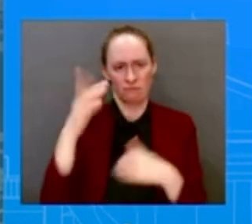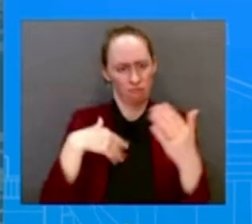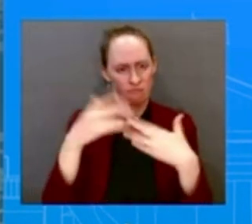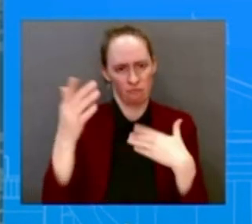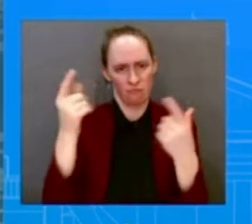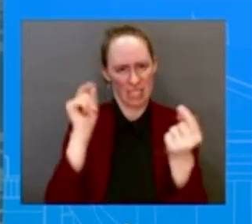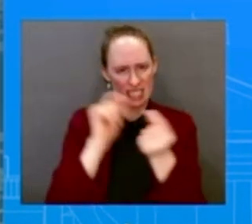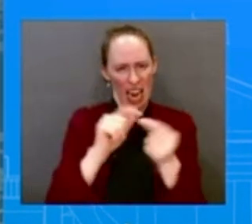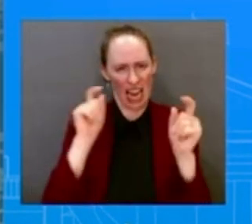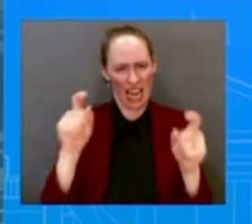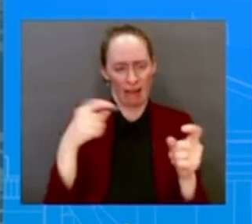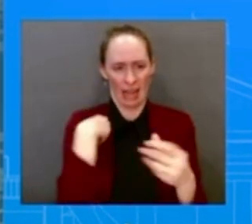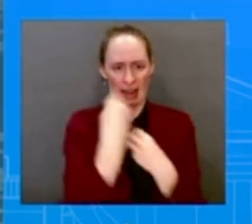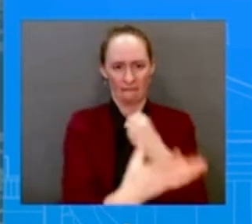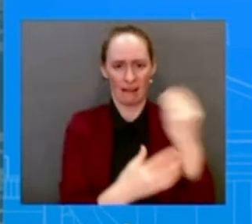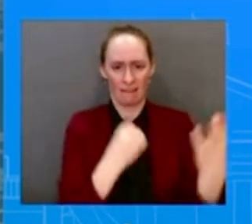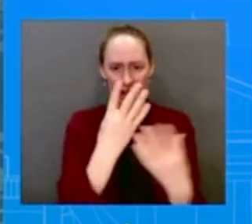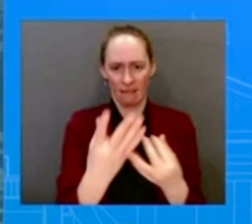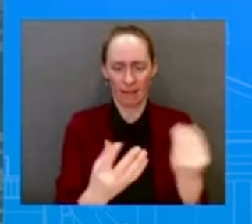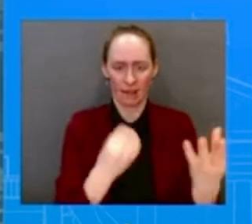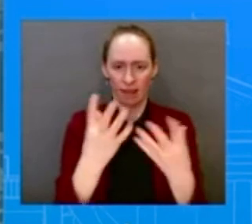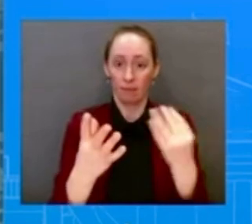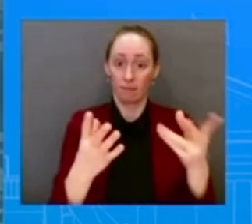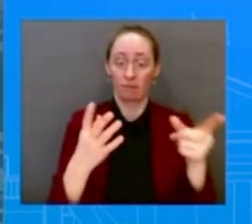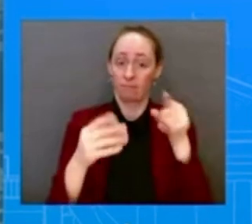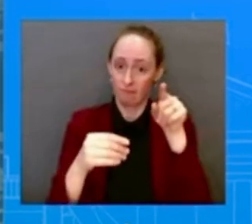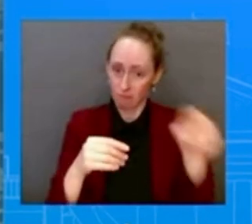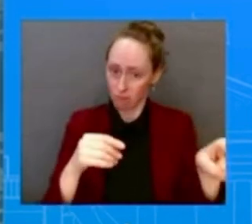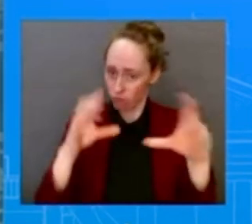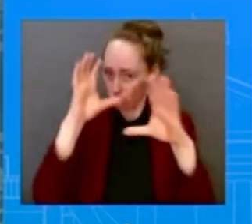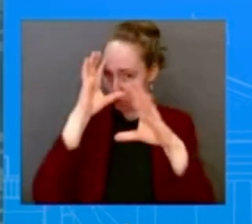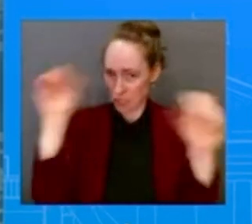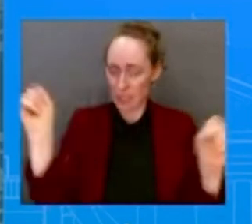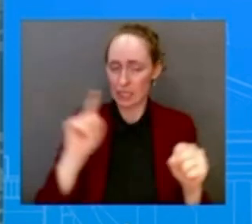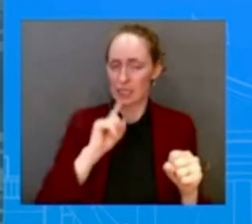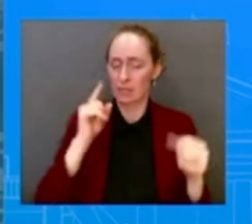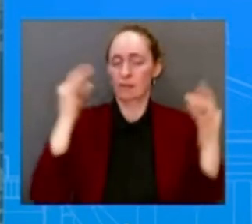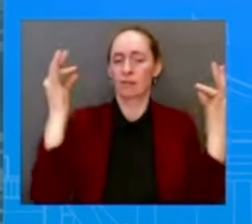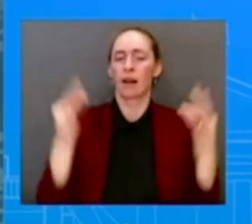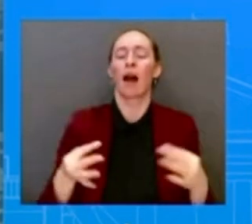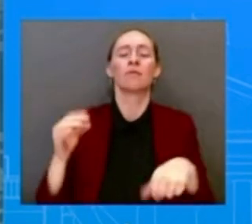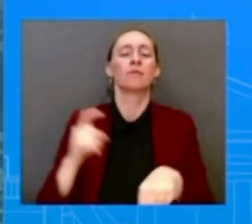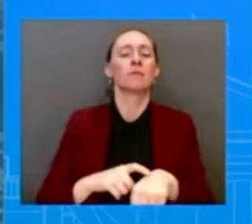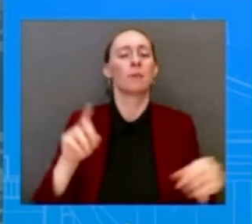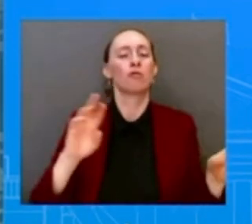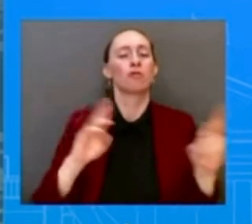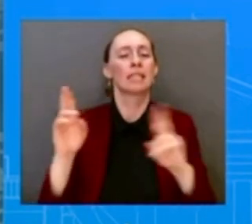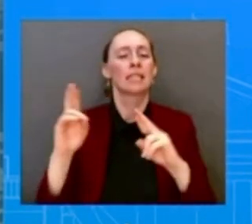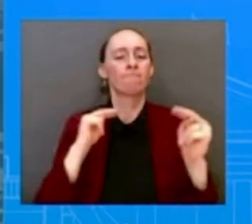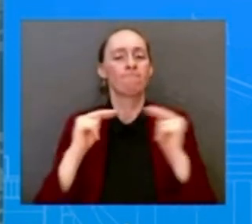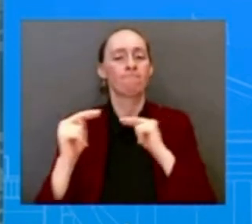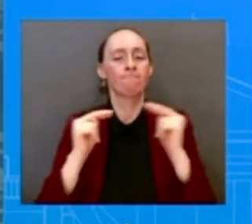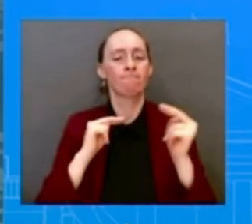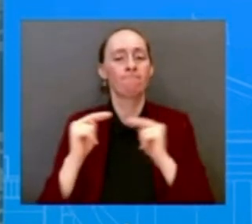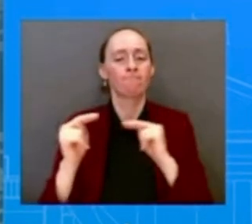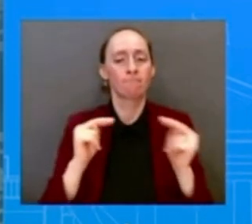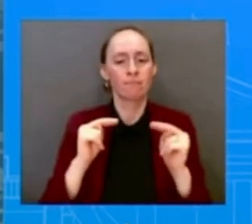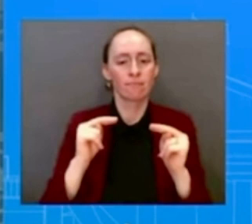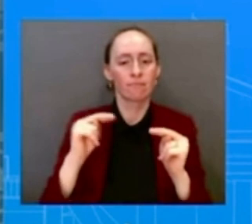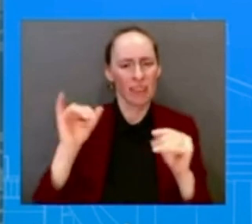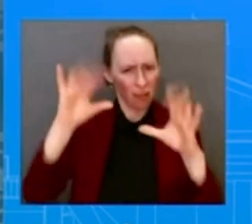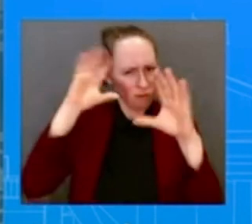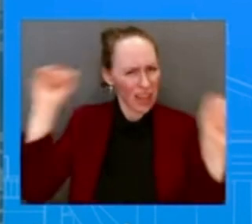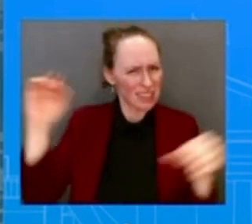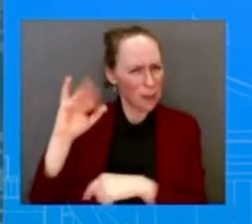what circumstances. As President Biden has said countless times, nothing about Ukraine without Ukraine. On the trip